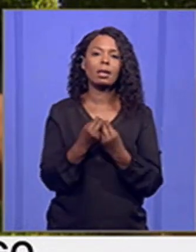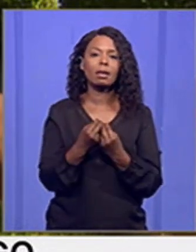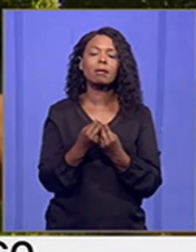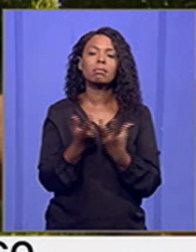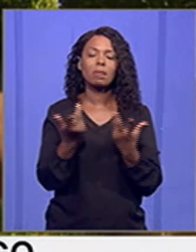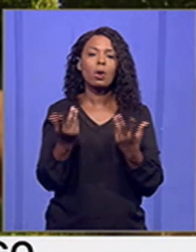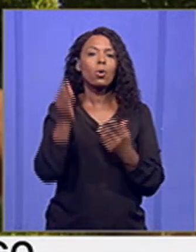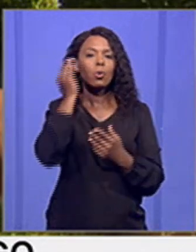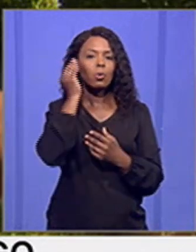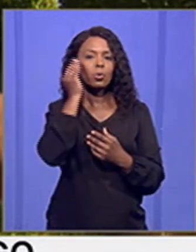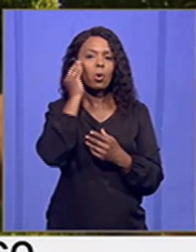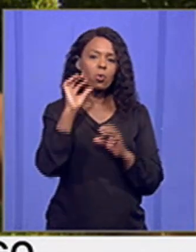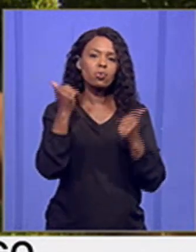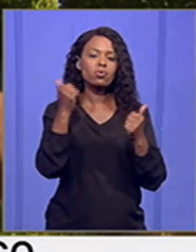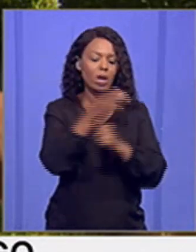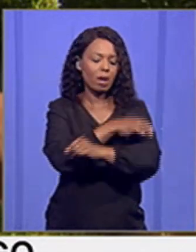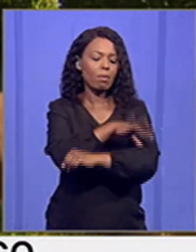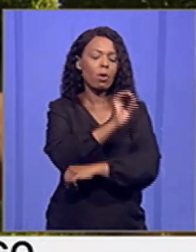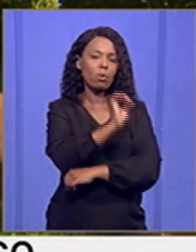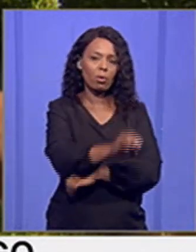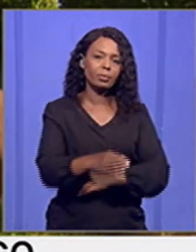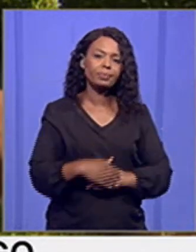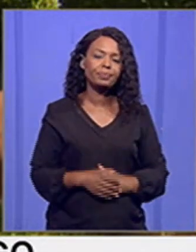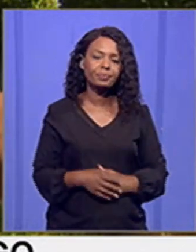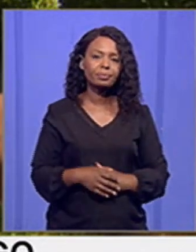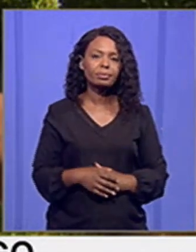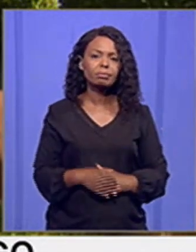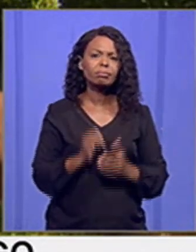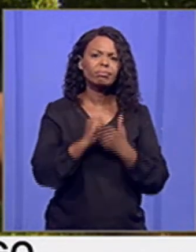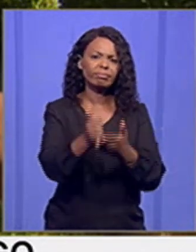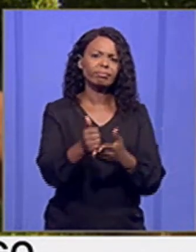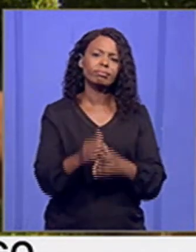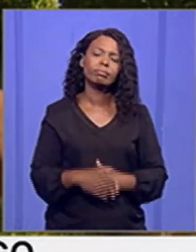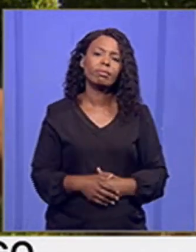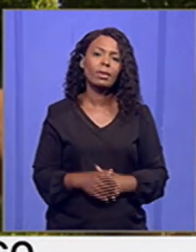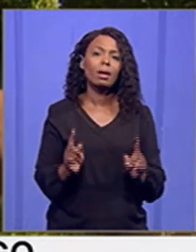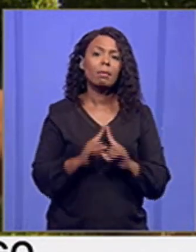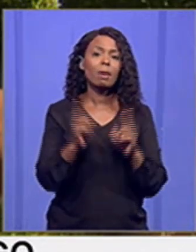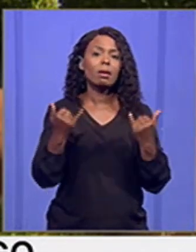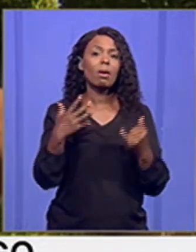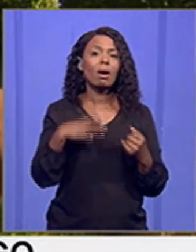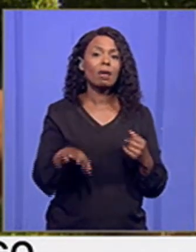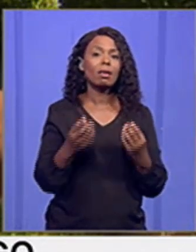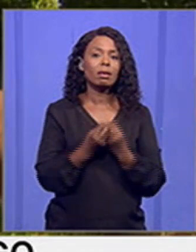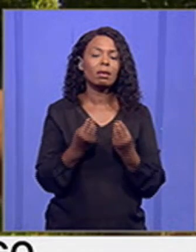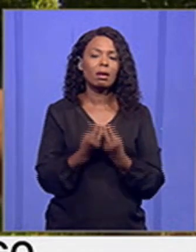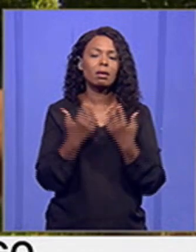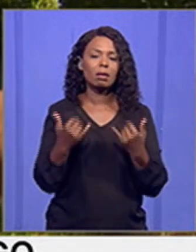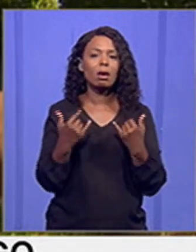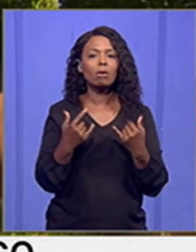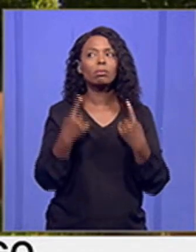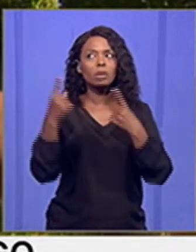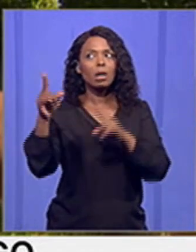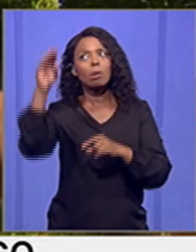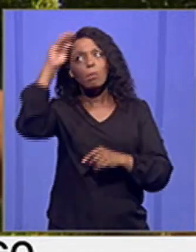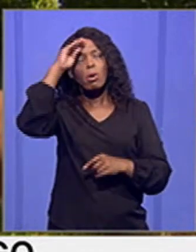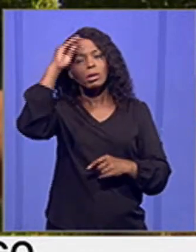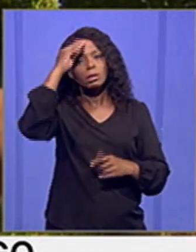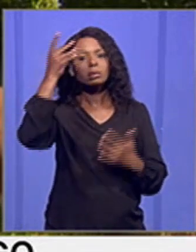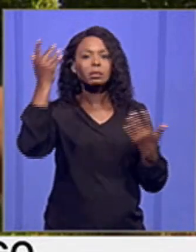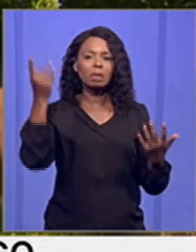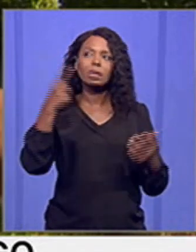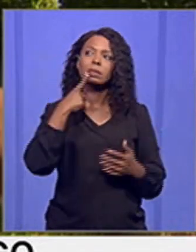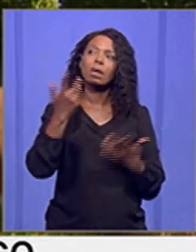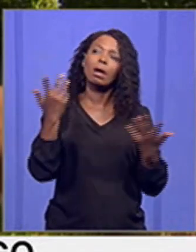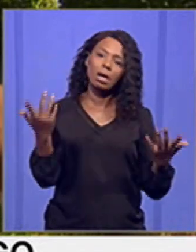happen, they are empowered to assist. But on the other hand, we'll then go to the police and say,